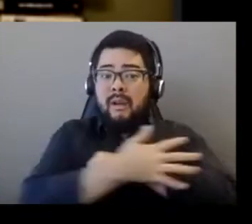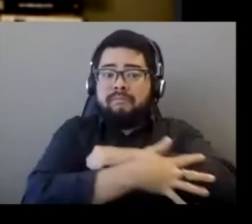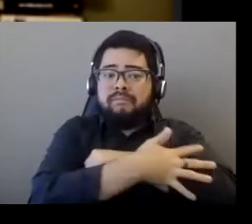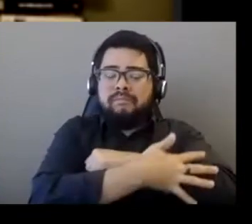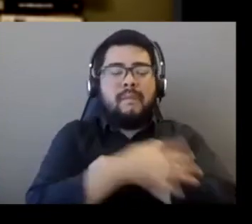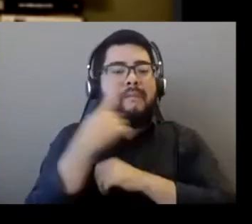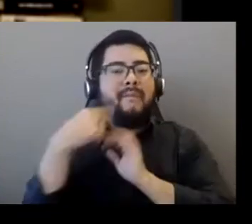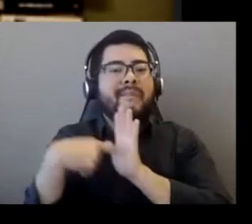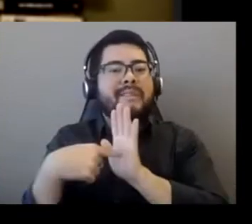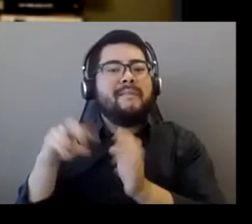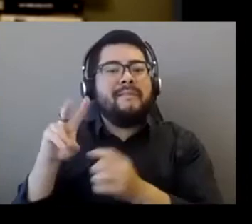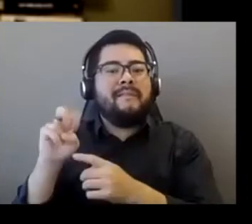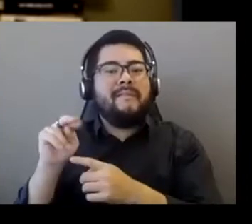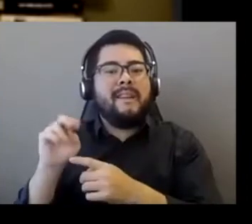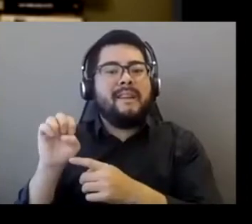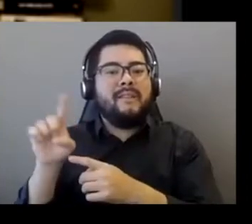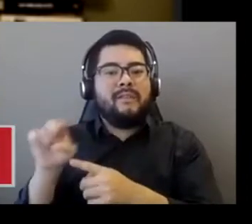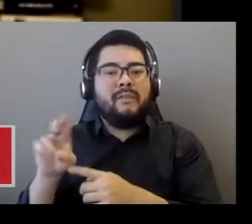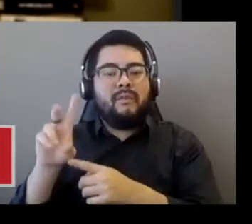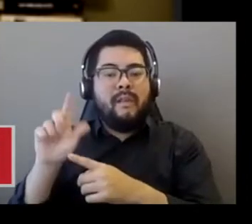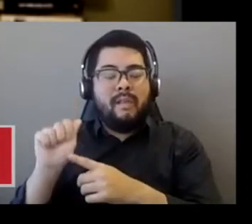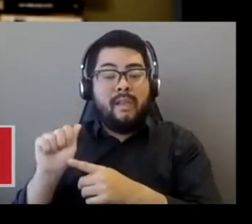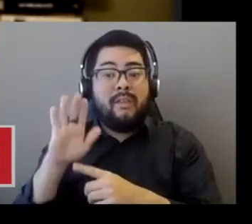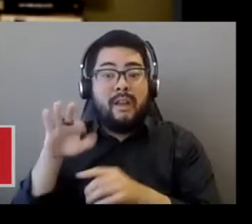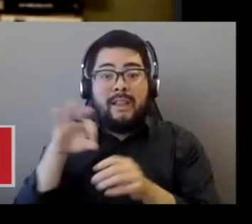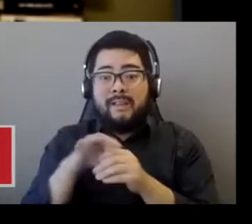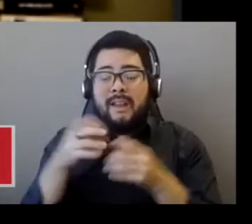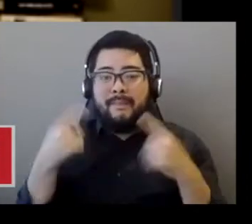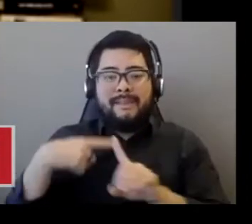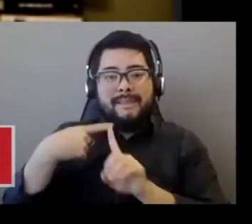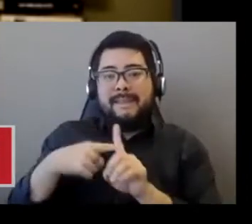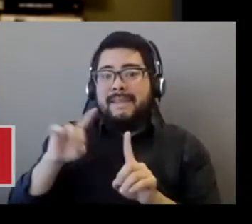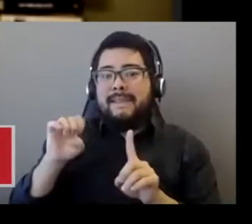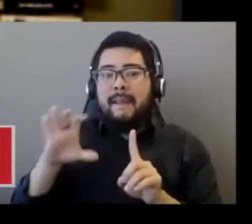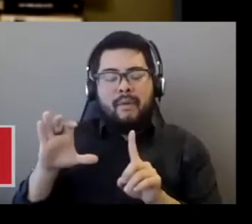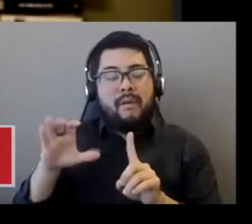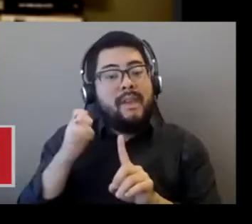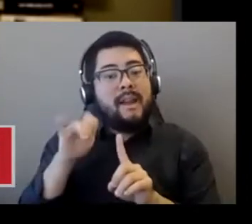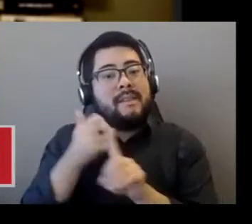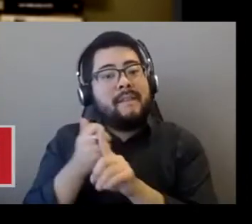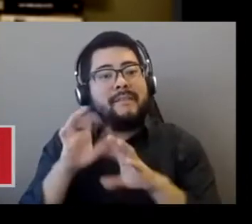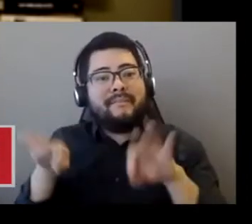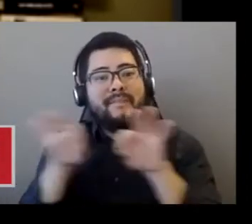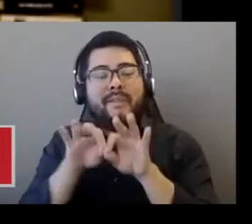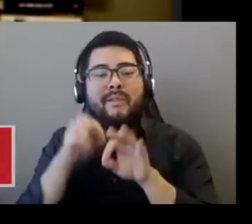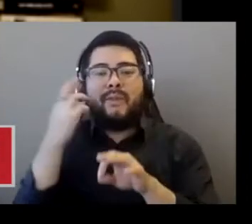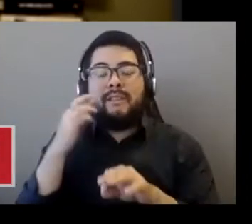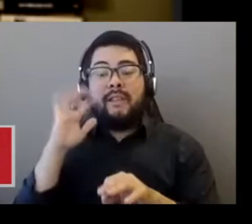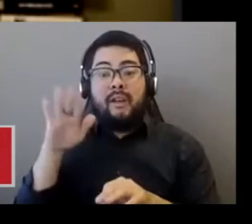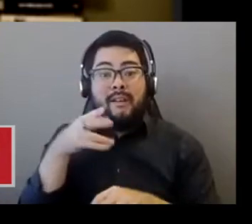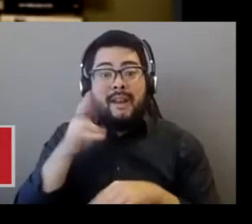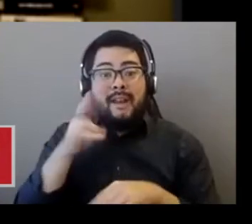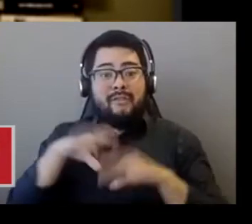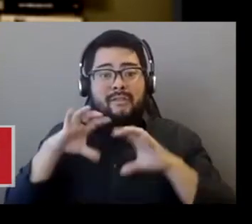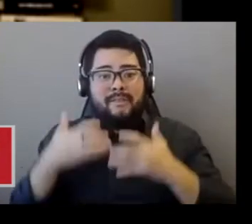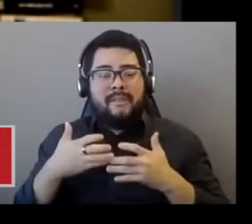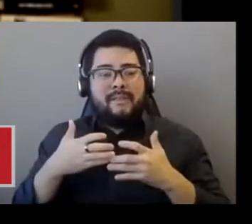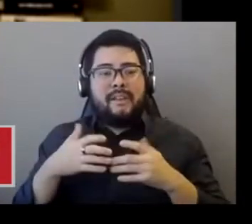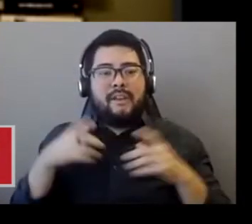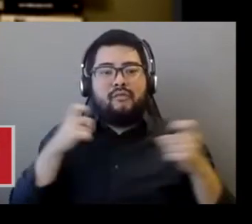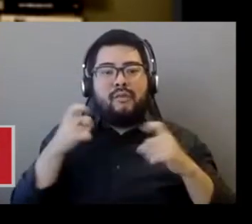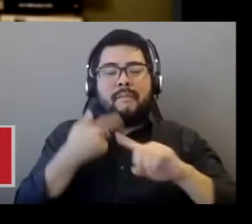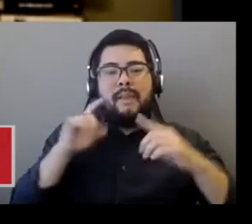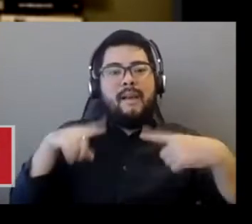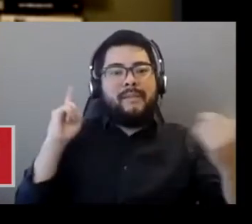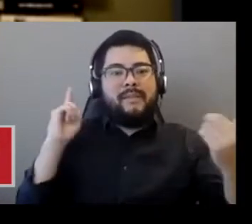instance, in Venezuela, there'll be an election in December. This is a very important election because the National Assembly is controlled by, you know, the opposition.